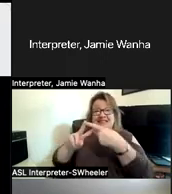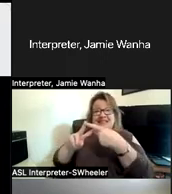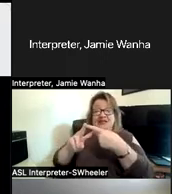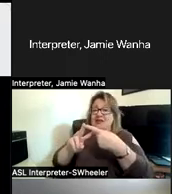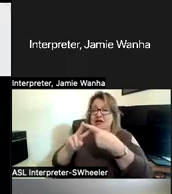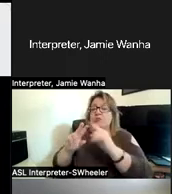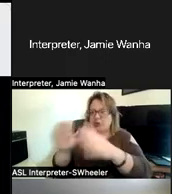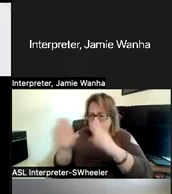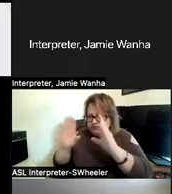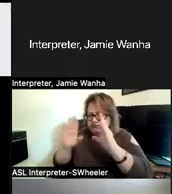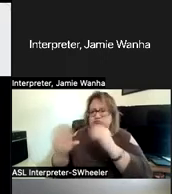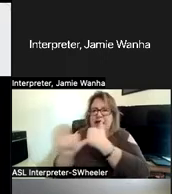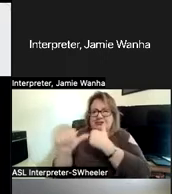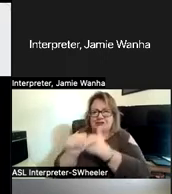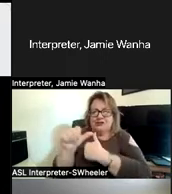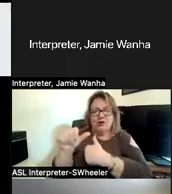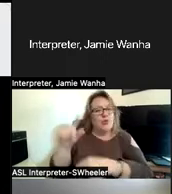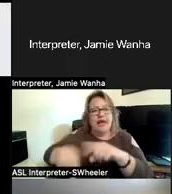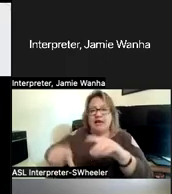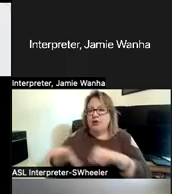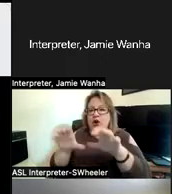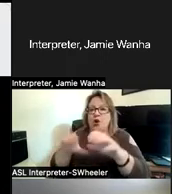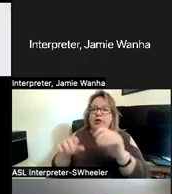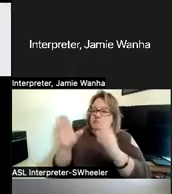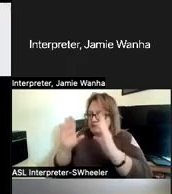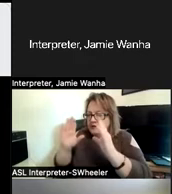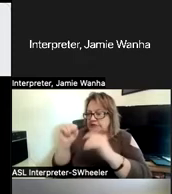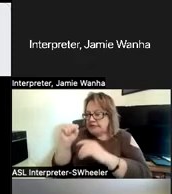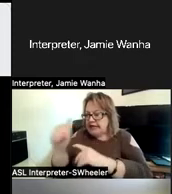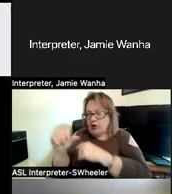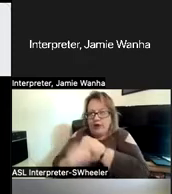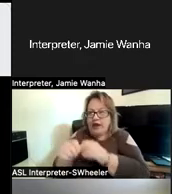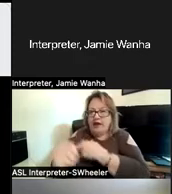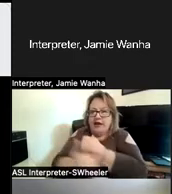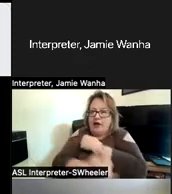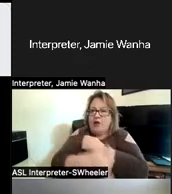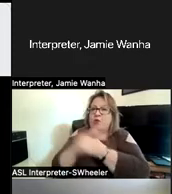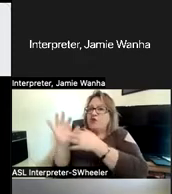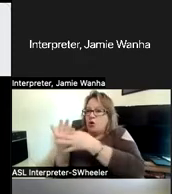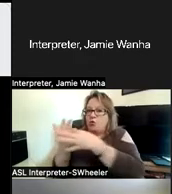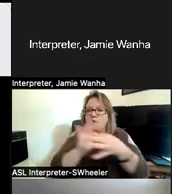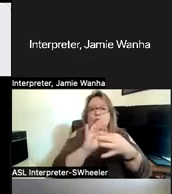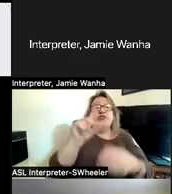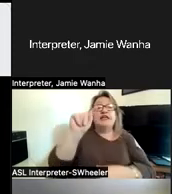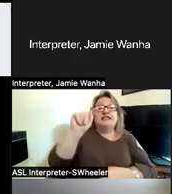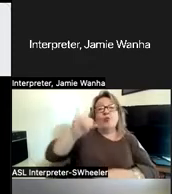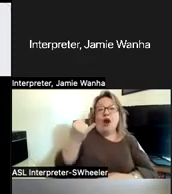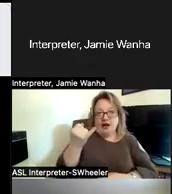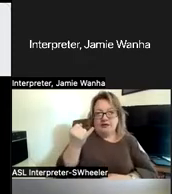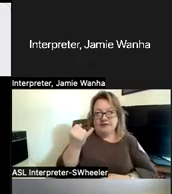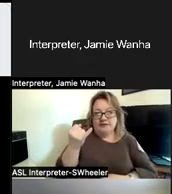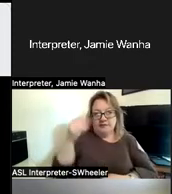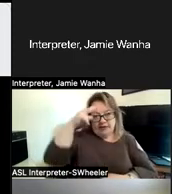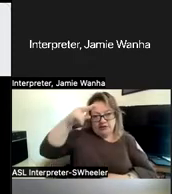Diego County, we cannot do it just only addressing San Diego County. We have to do it along with Tijuana. So we realized,